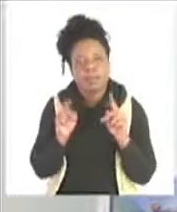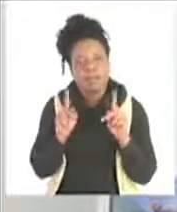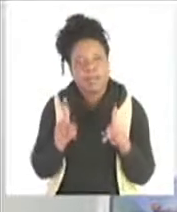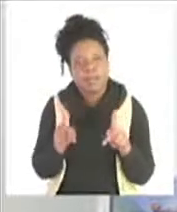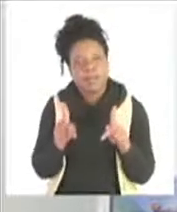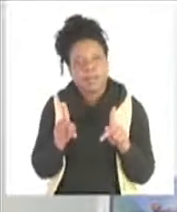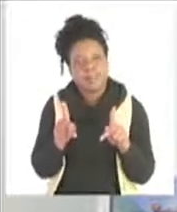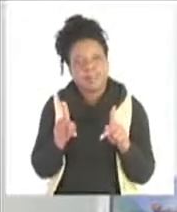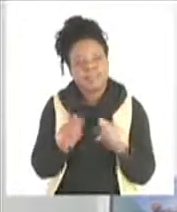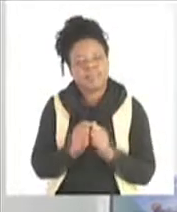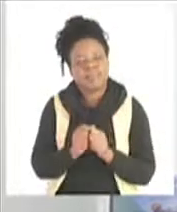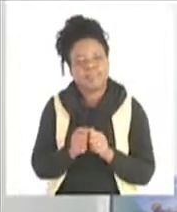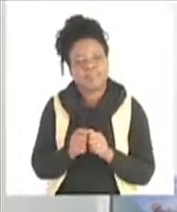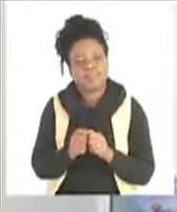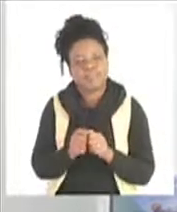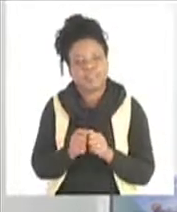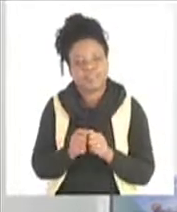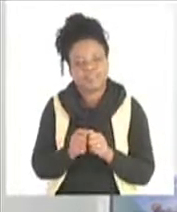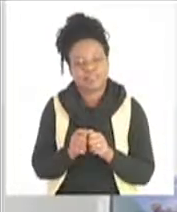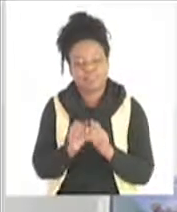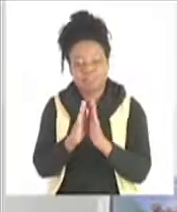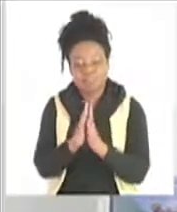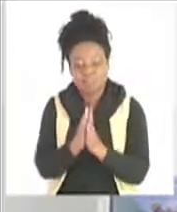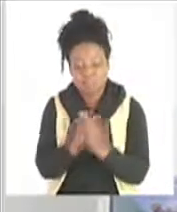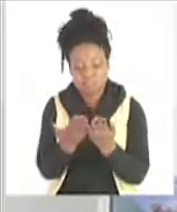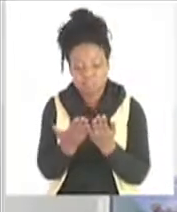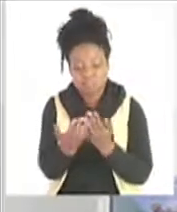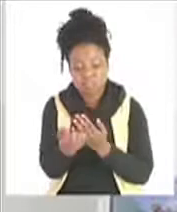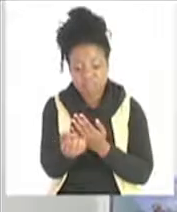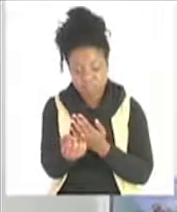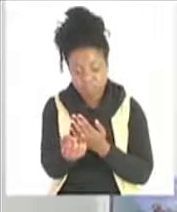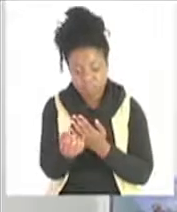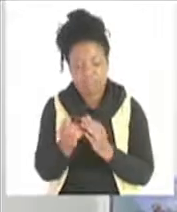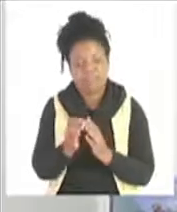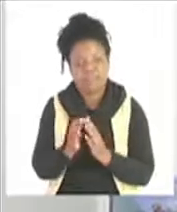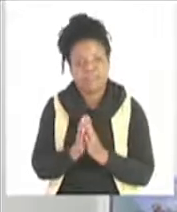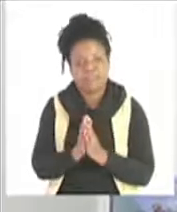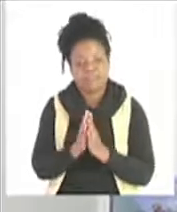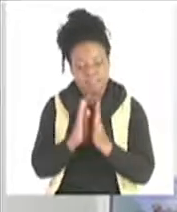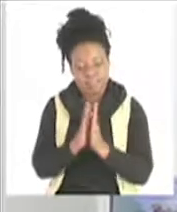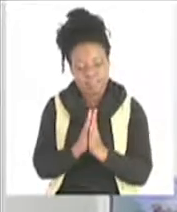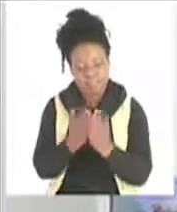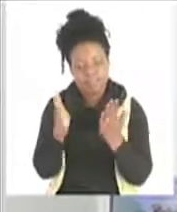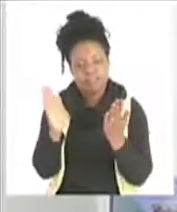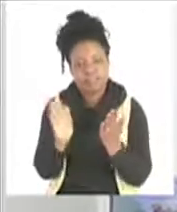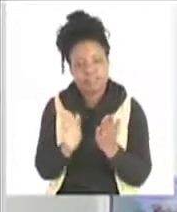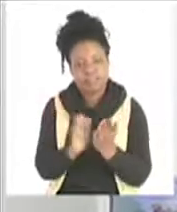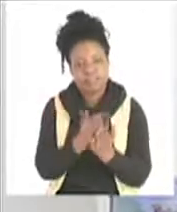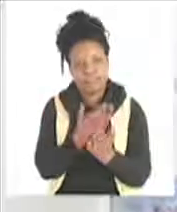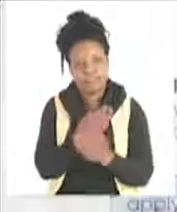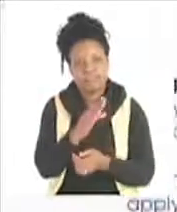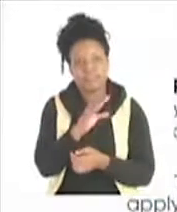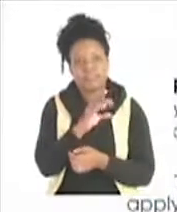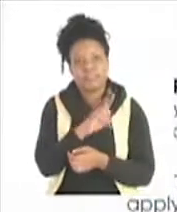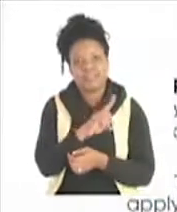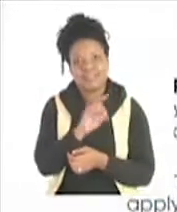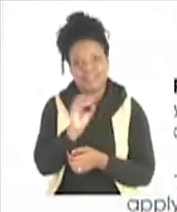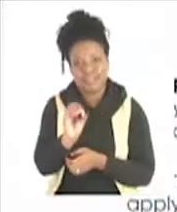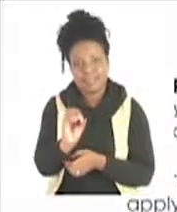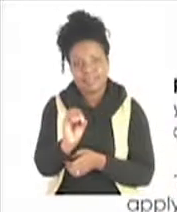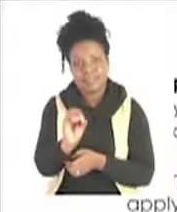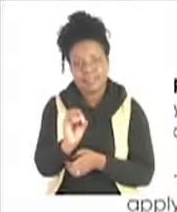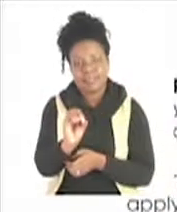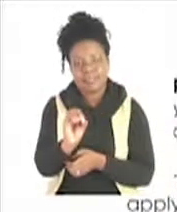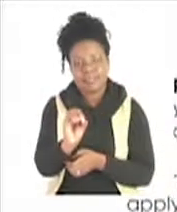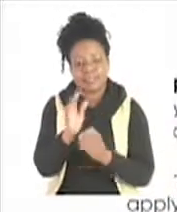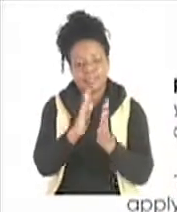Okay, boys and girls, I hope you've got your books in front of you. And let's turn our books to page 10. Chanel, is your book on